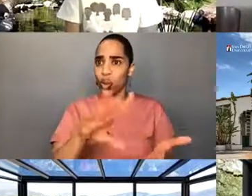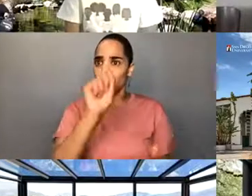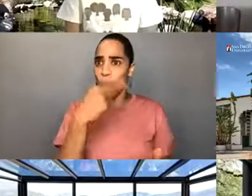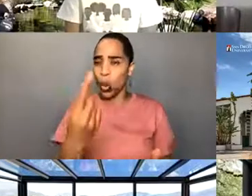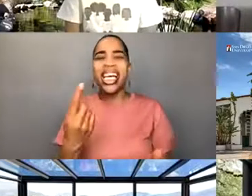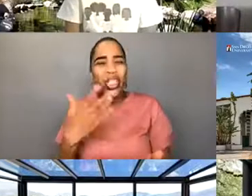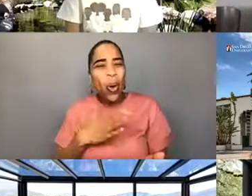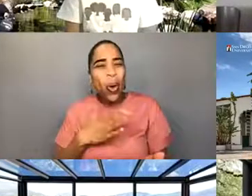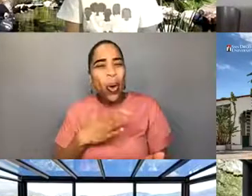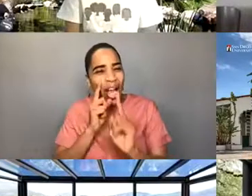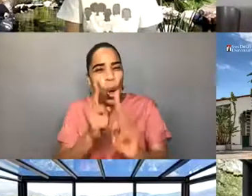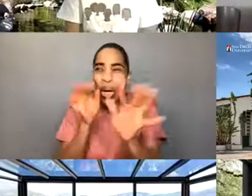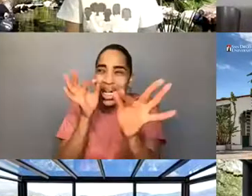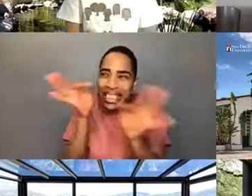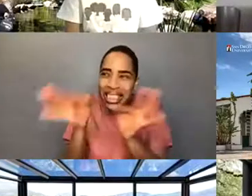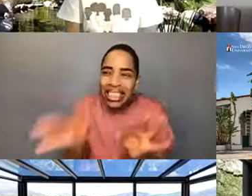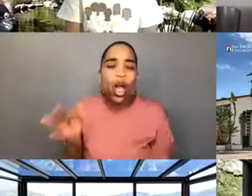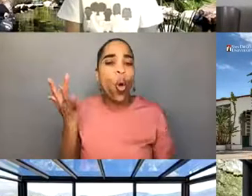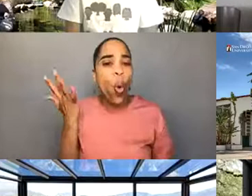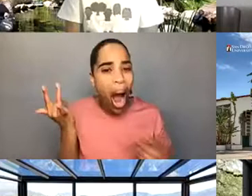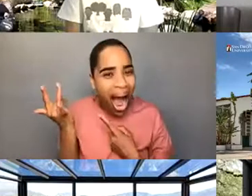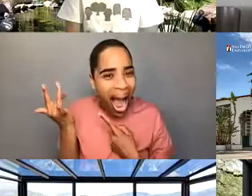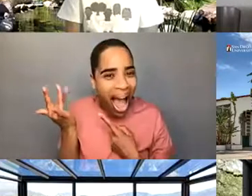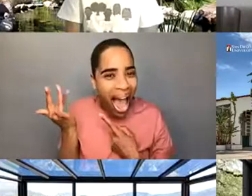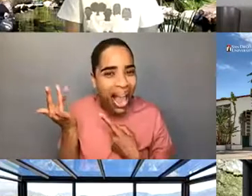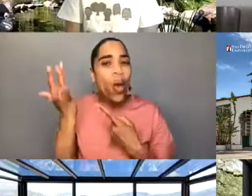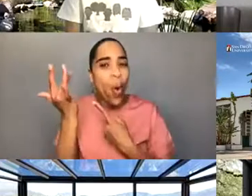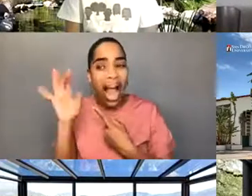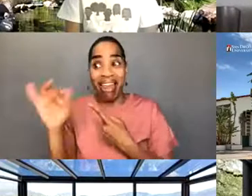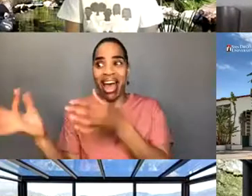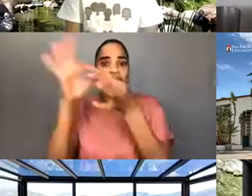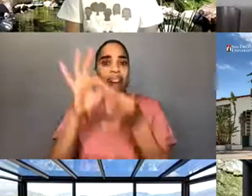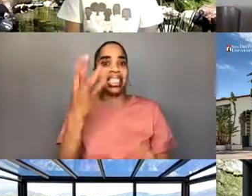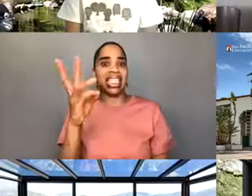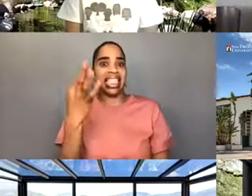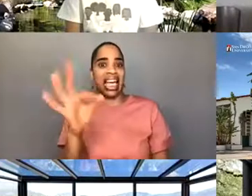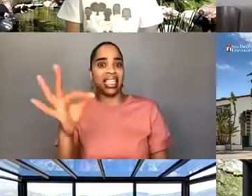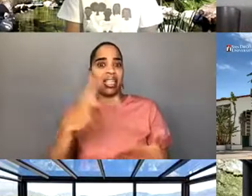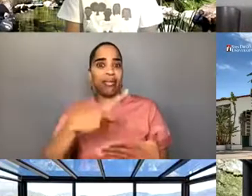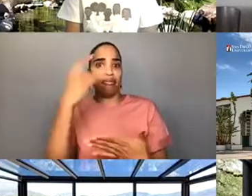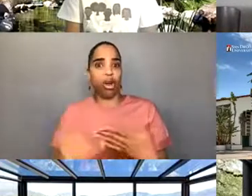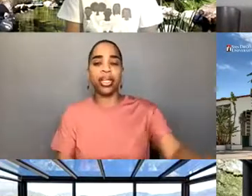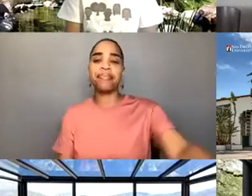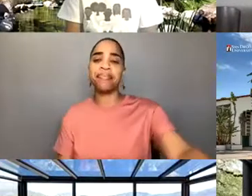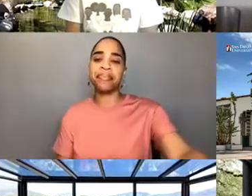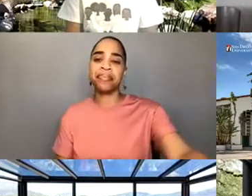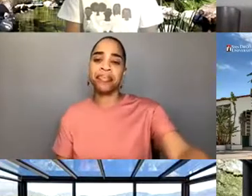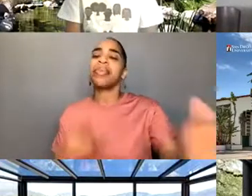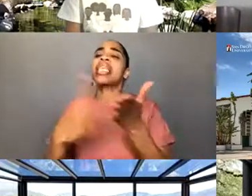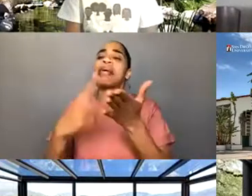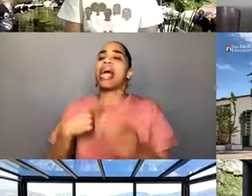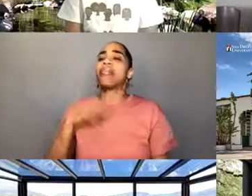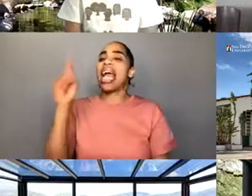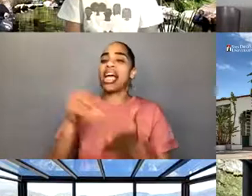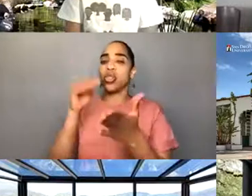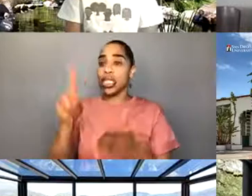my thinking of kind of constructing the arguments of the 1619 Project. I don't know, sometimes when I ask college students if they've ever